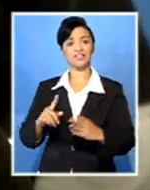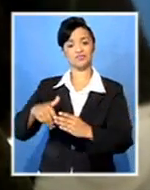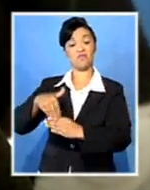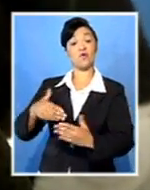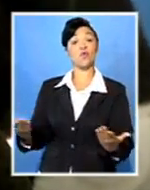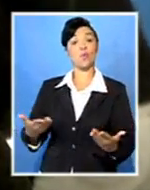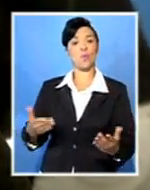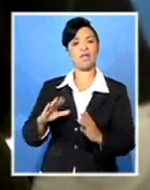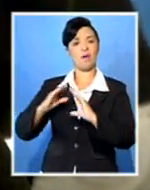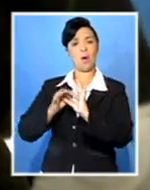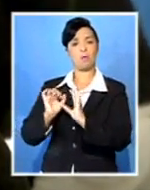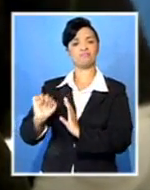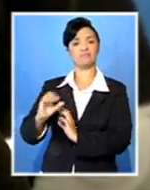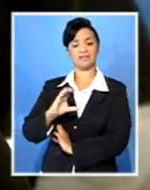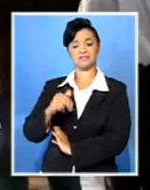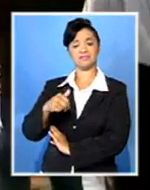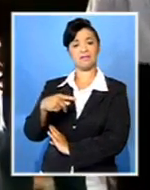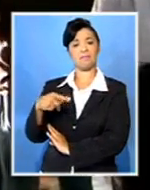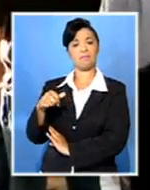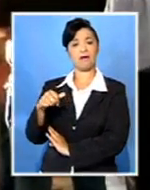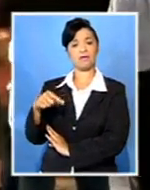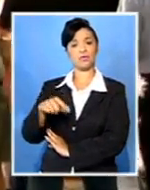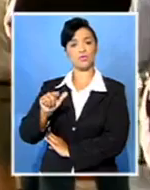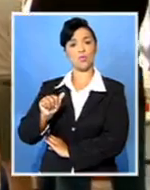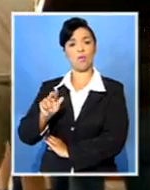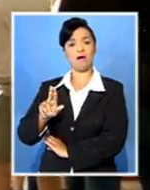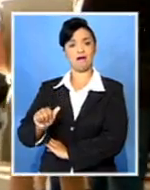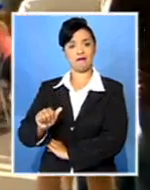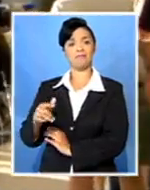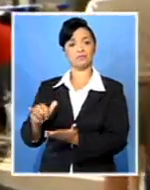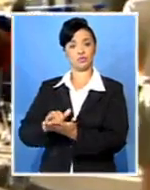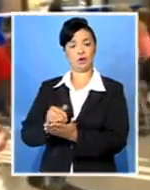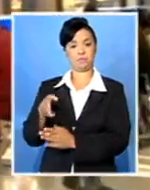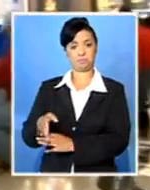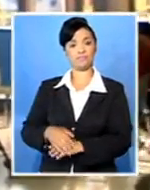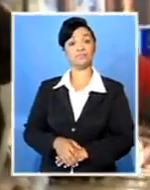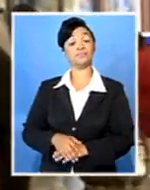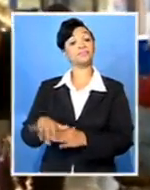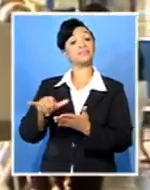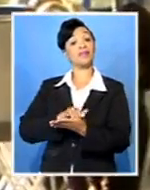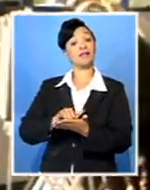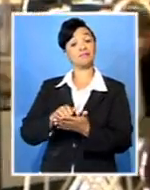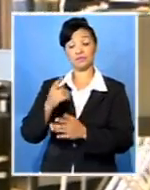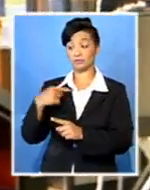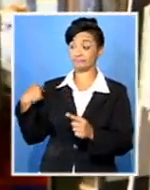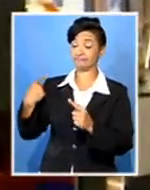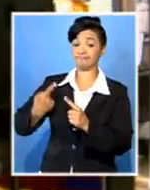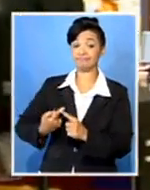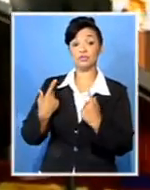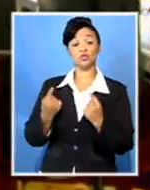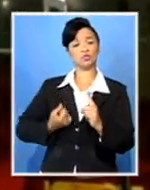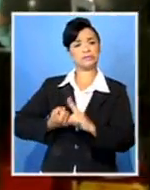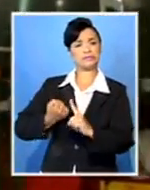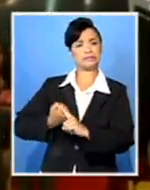their votes in their hometown in New York State. The long-running U.S. election campaign has been one of